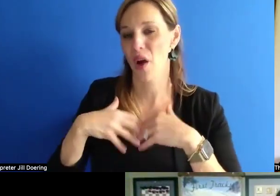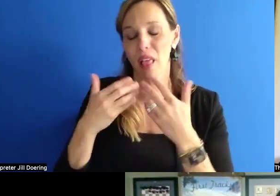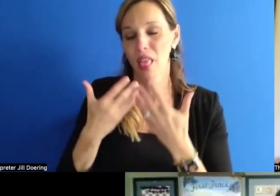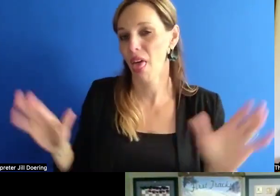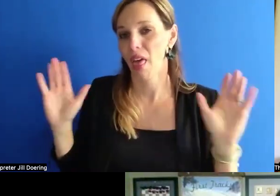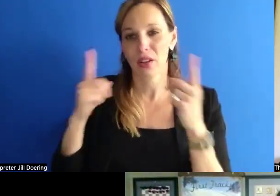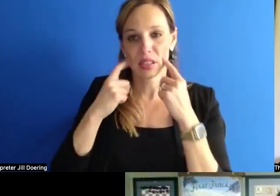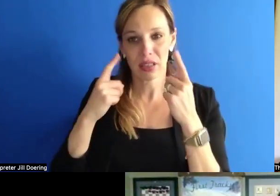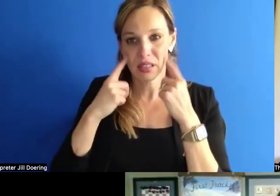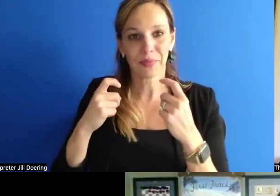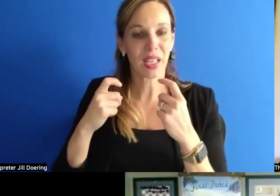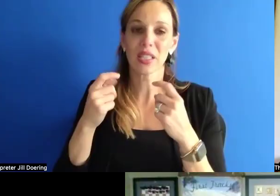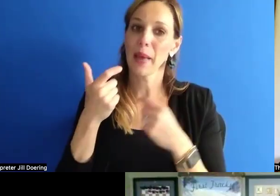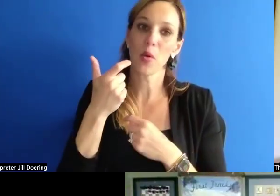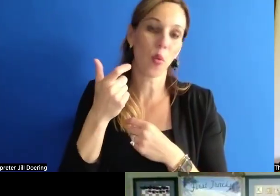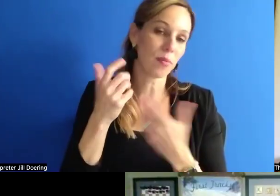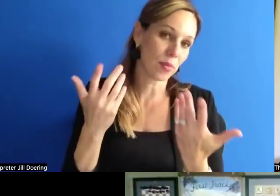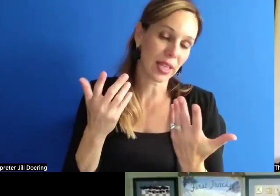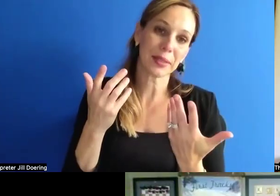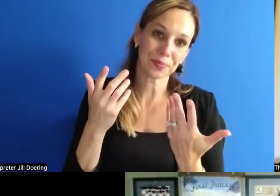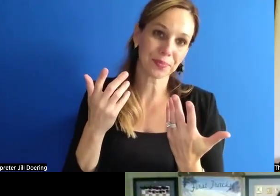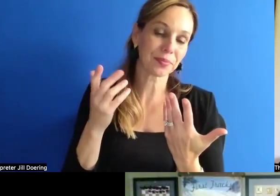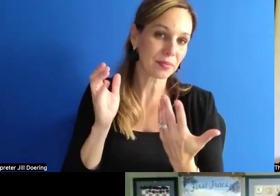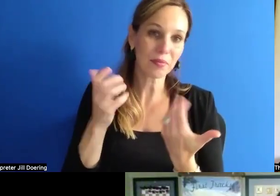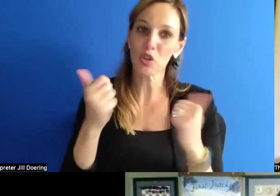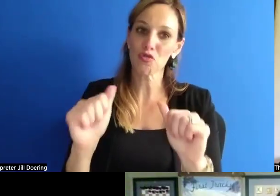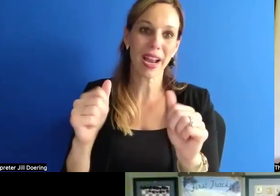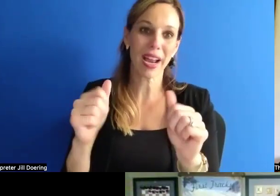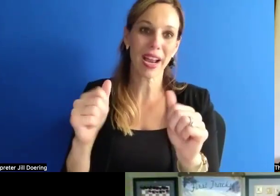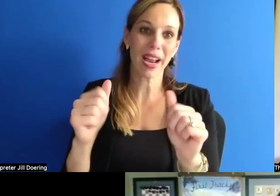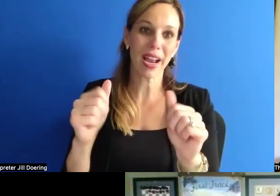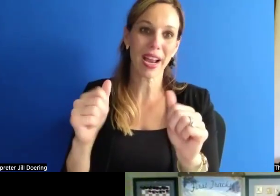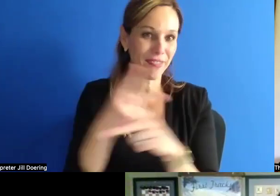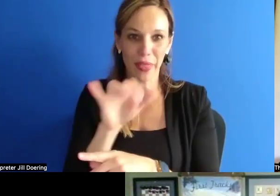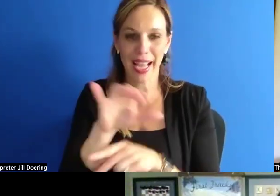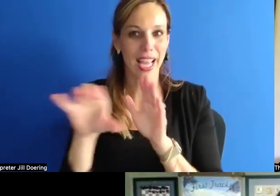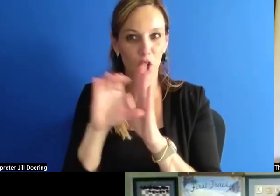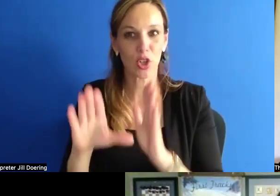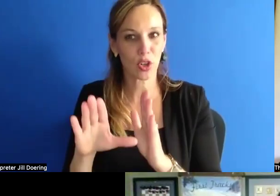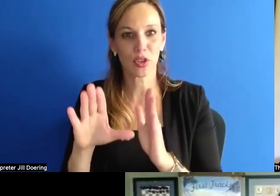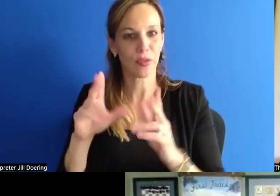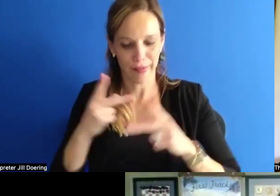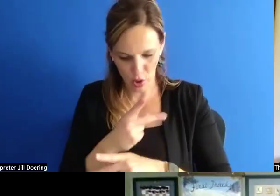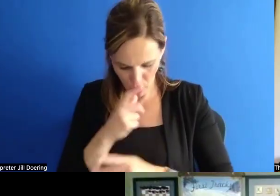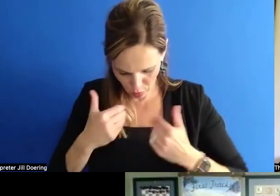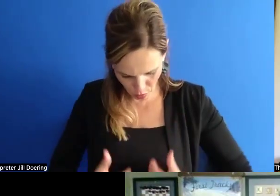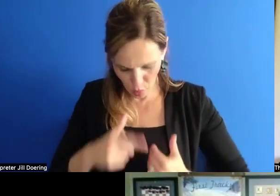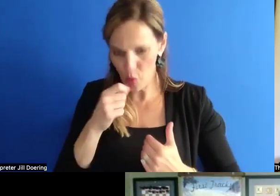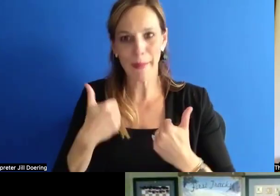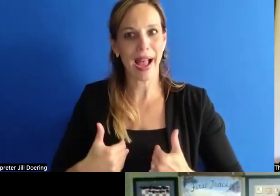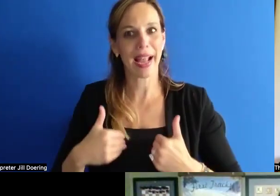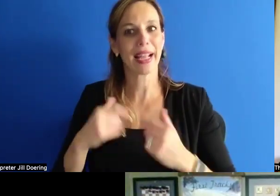watching that character really step into figuring out who she is and giving back and finding love in this